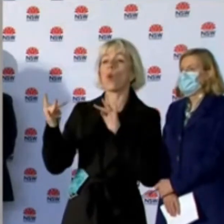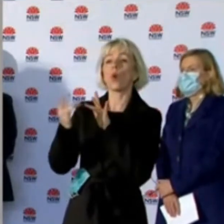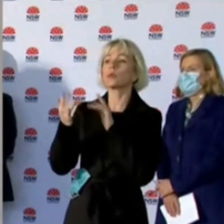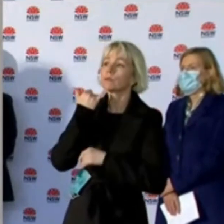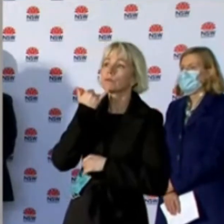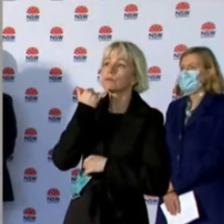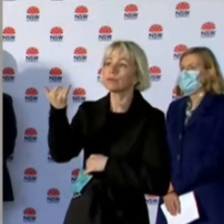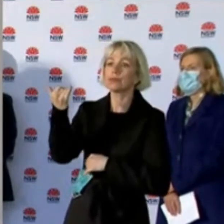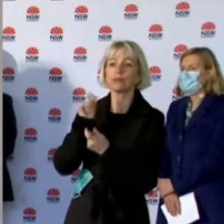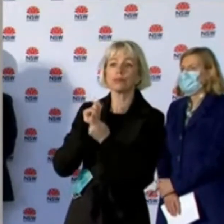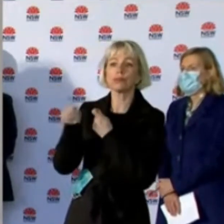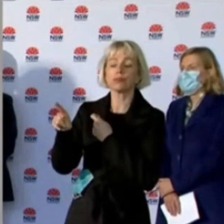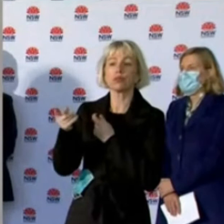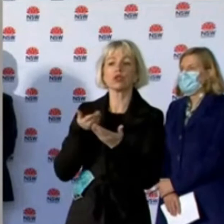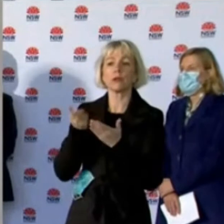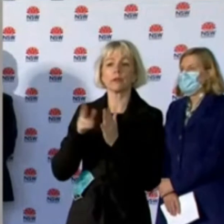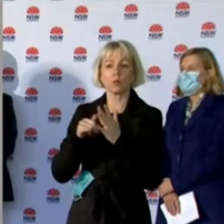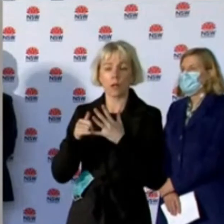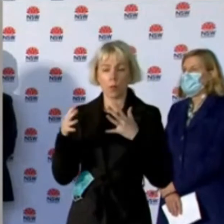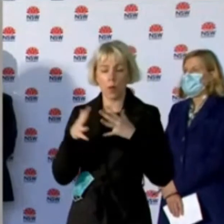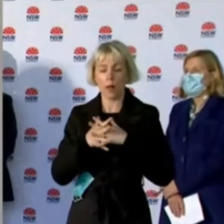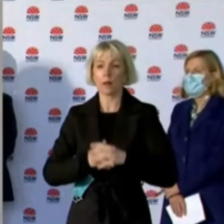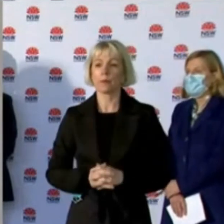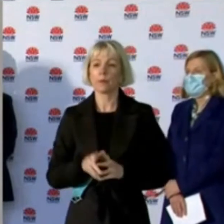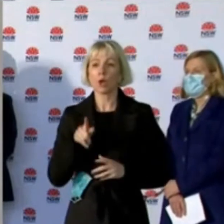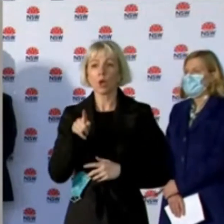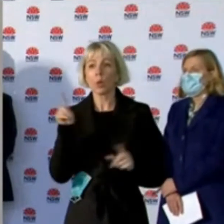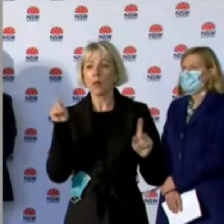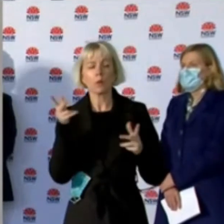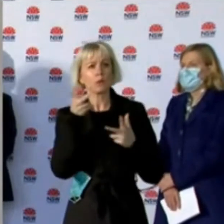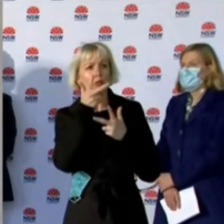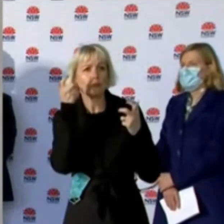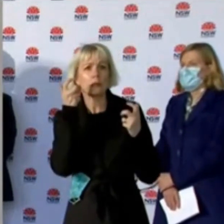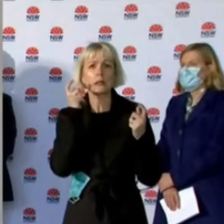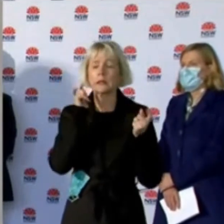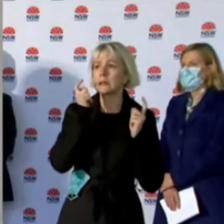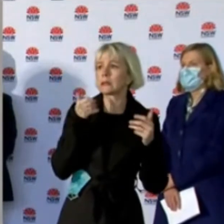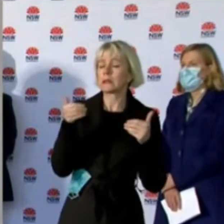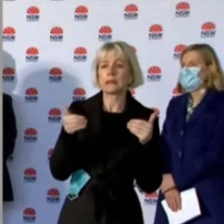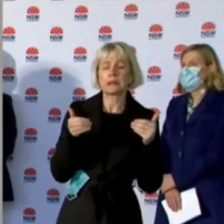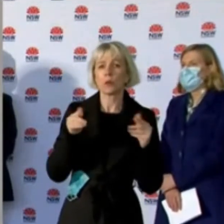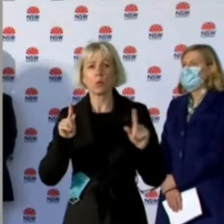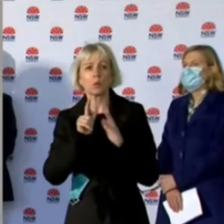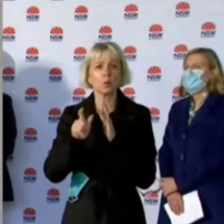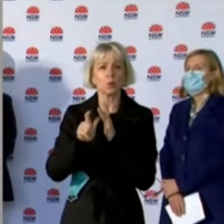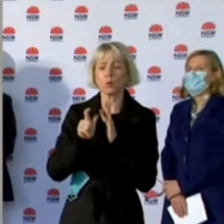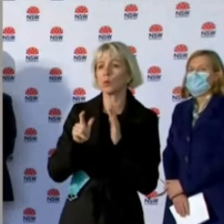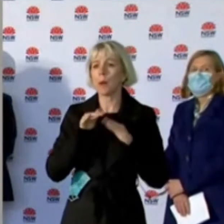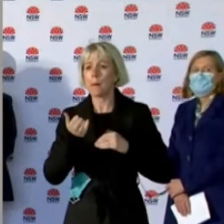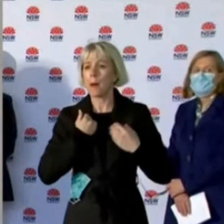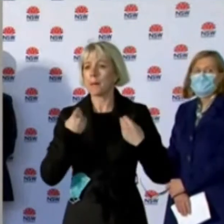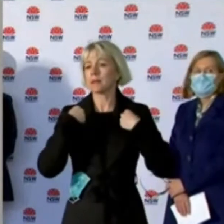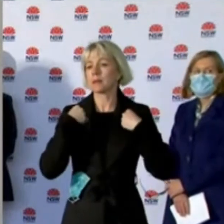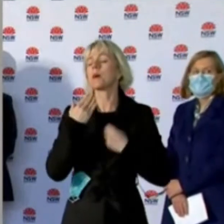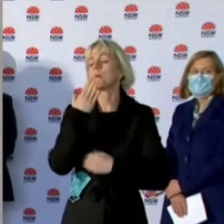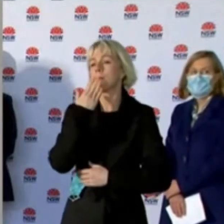ask all businesses, all workers who feel the stress at the moment, please contact either Service Australia as a worker or Service New